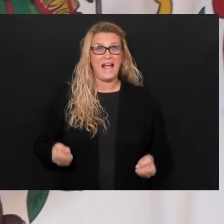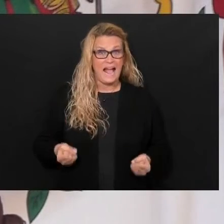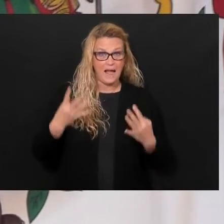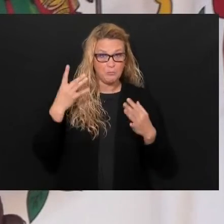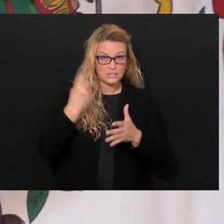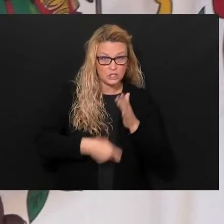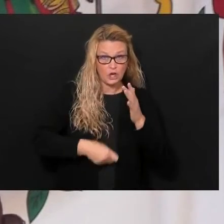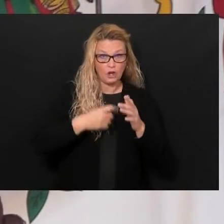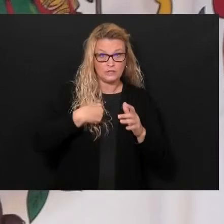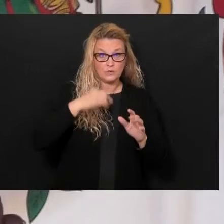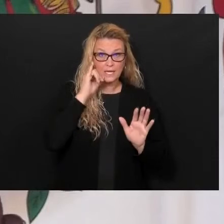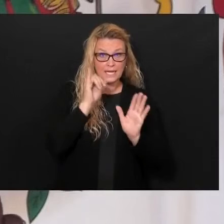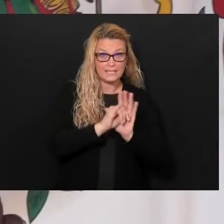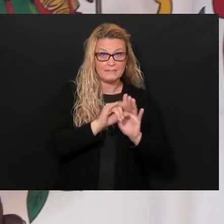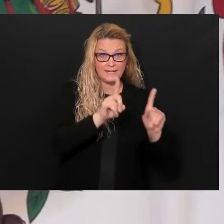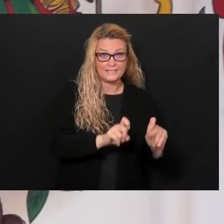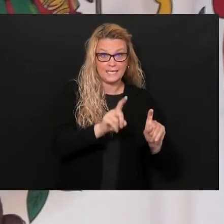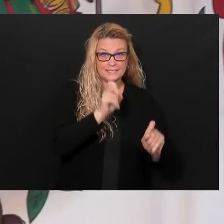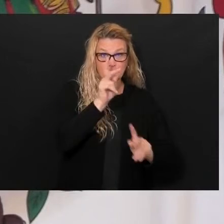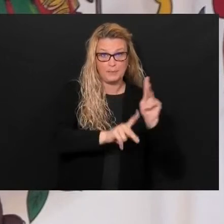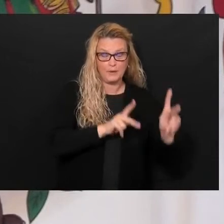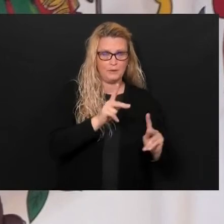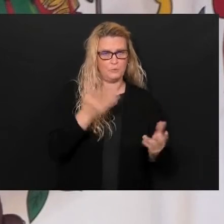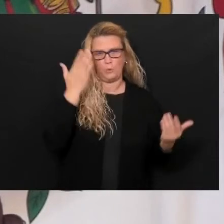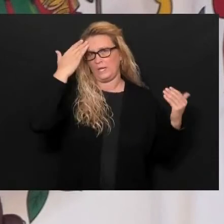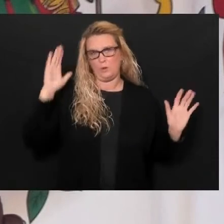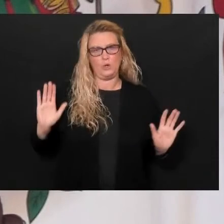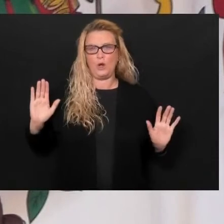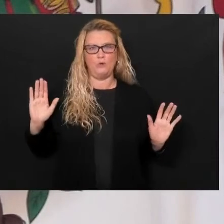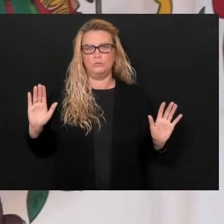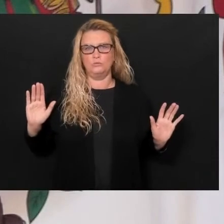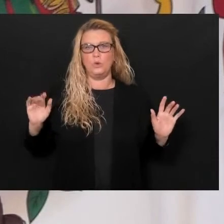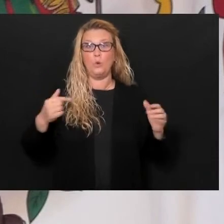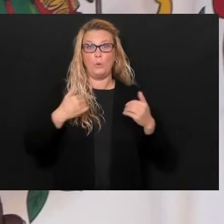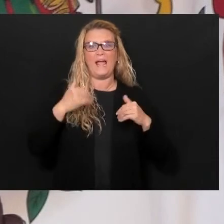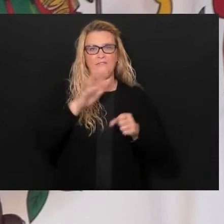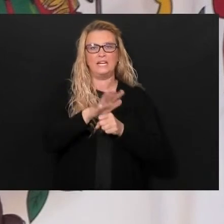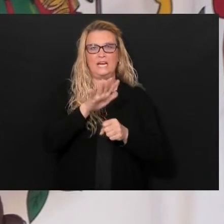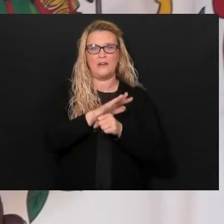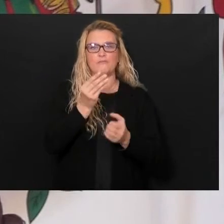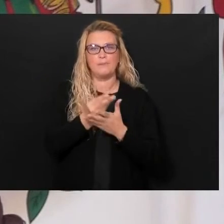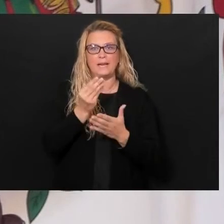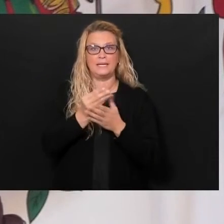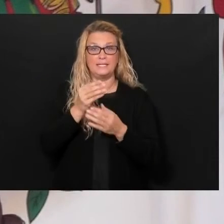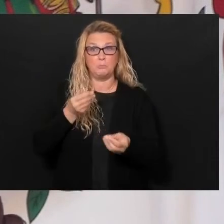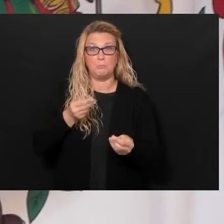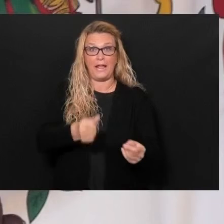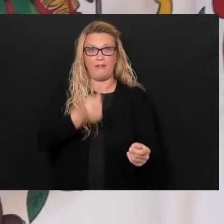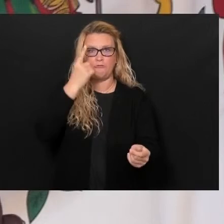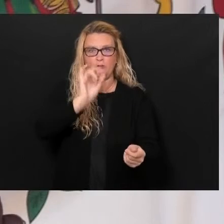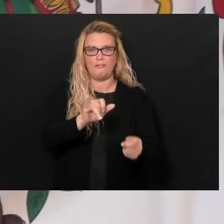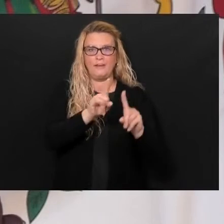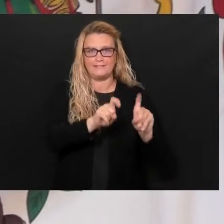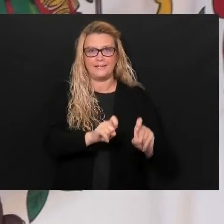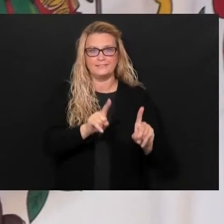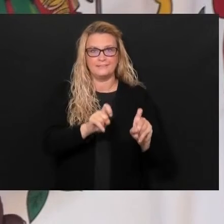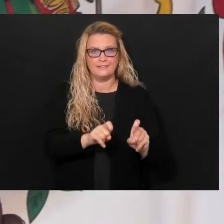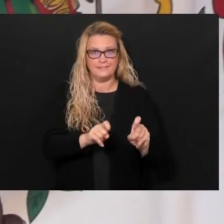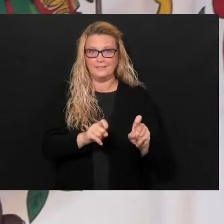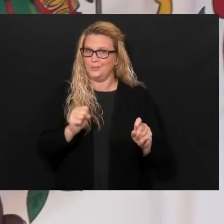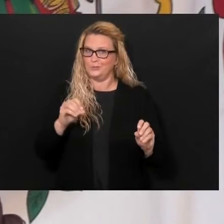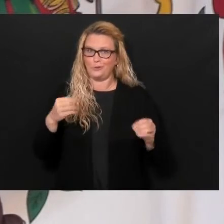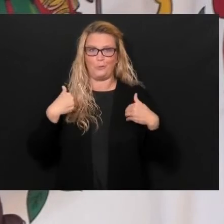have not even looked at it. We have the money to be able to pay for the testing, and we've proceeded